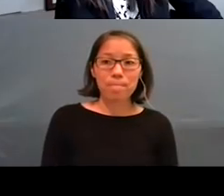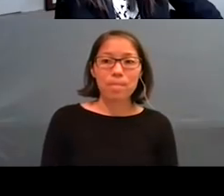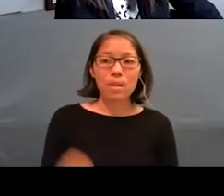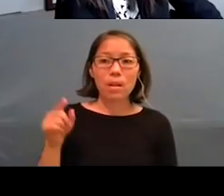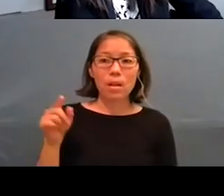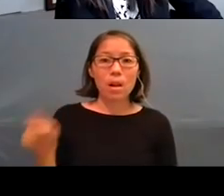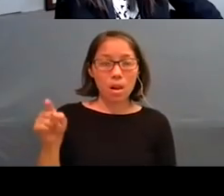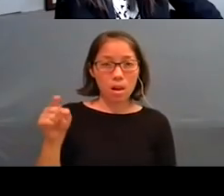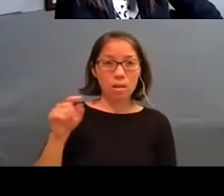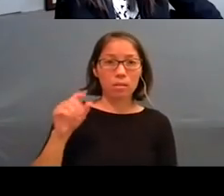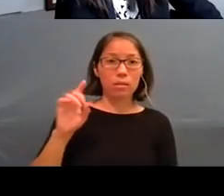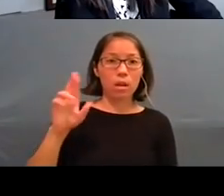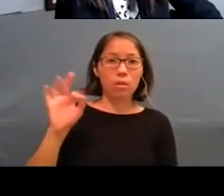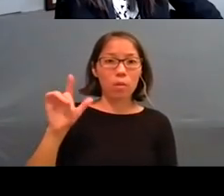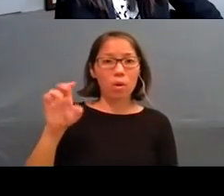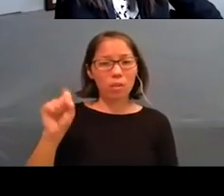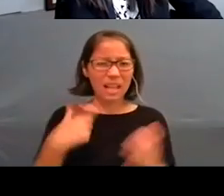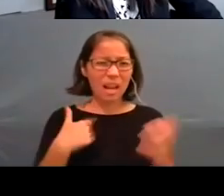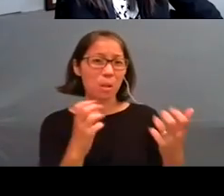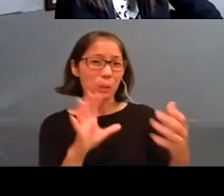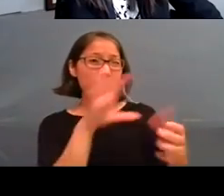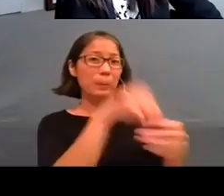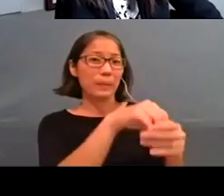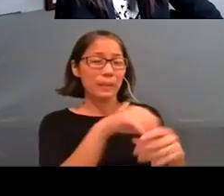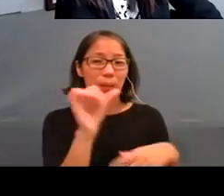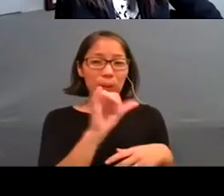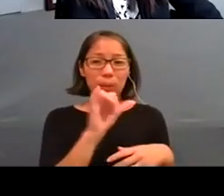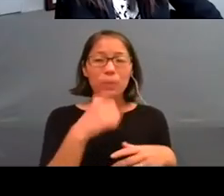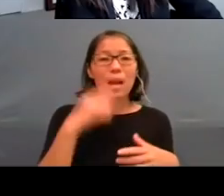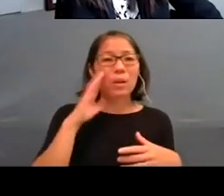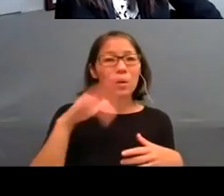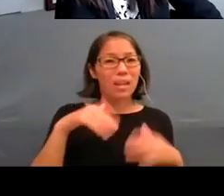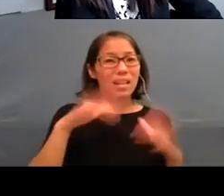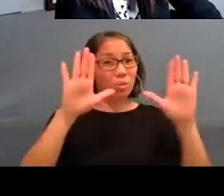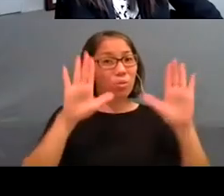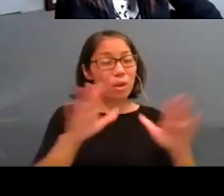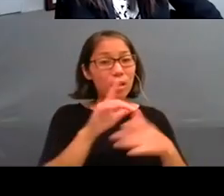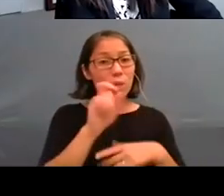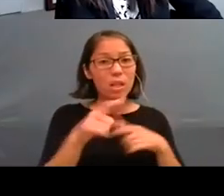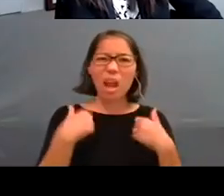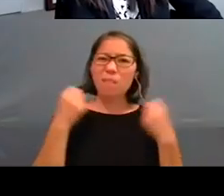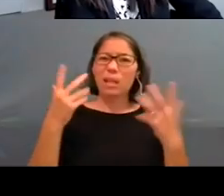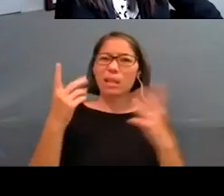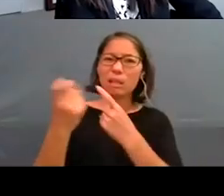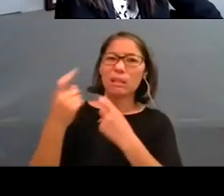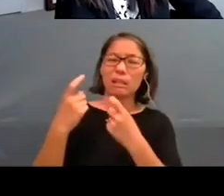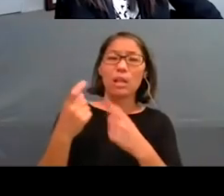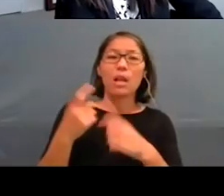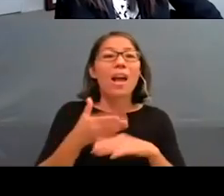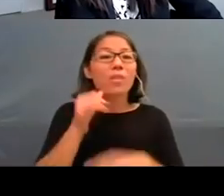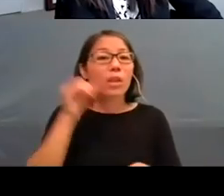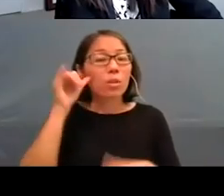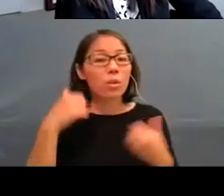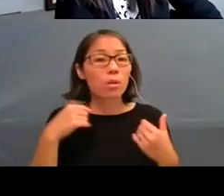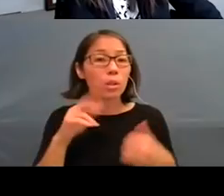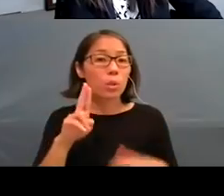Mandy. I think that's a great question, and I know that I get a lot of emails, especially right now. After yesterday, the UIL did allow for